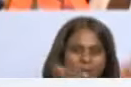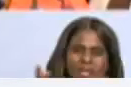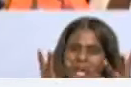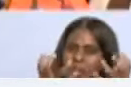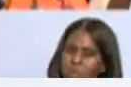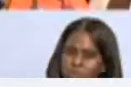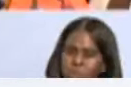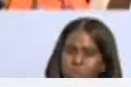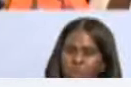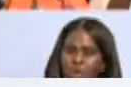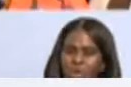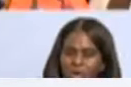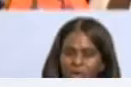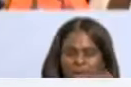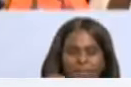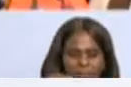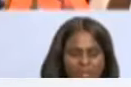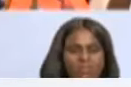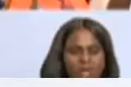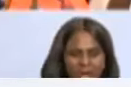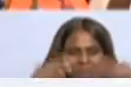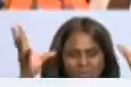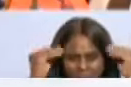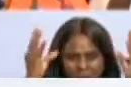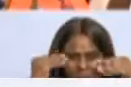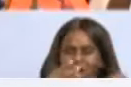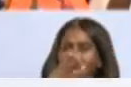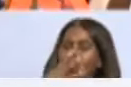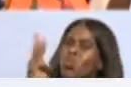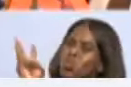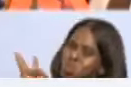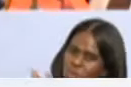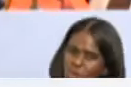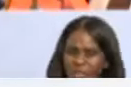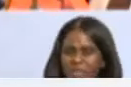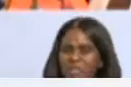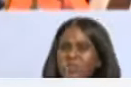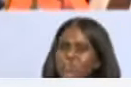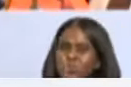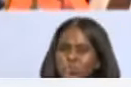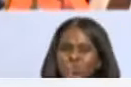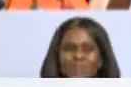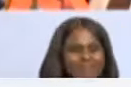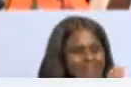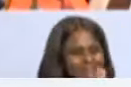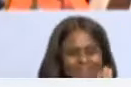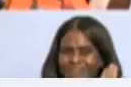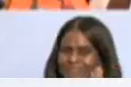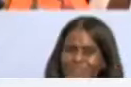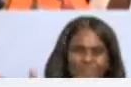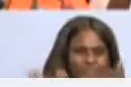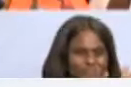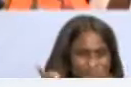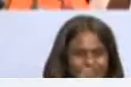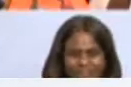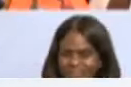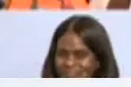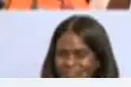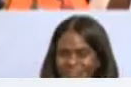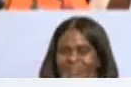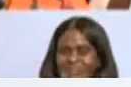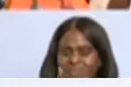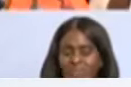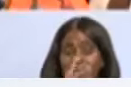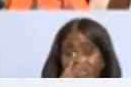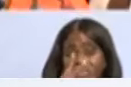Our nation has experienced the worst, harshest realities of the negative effects of climate change. Never seen